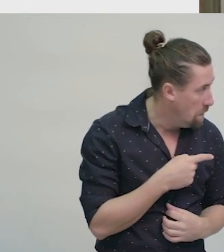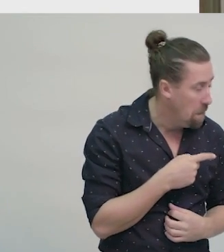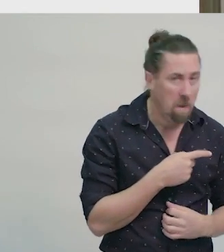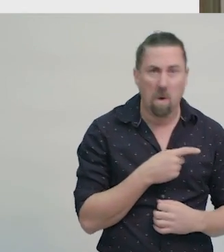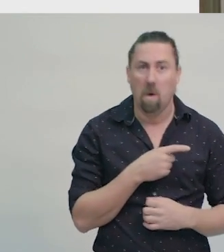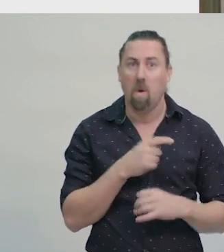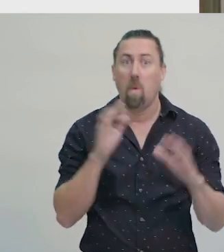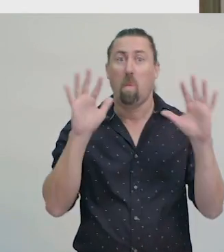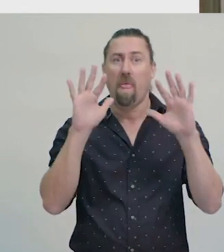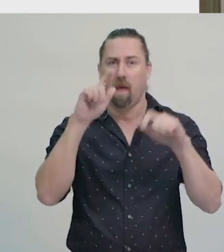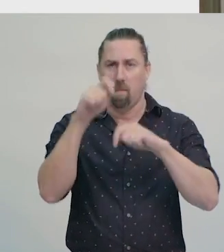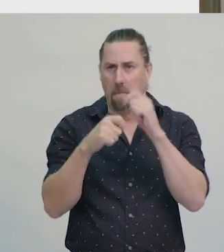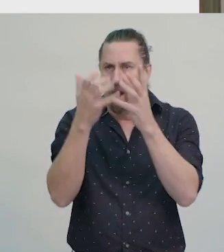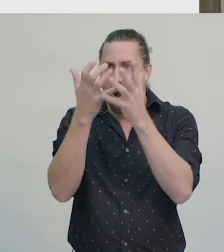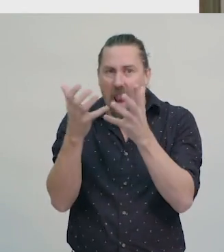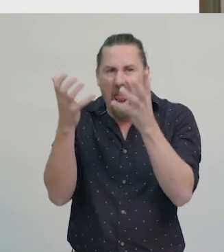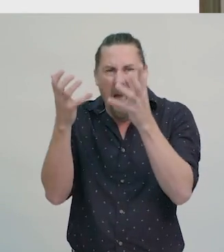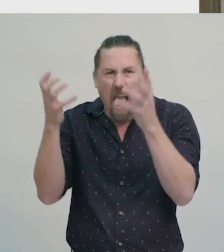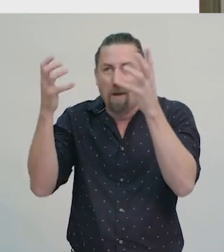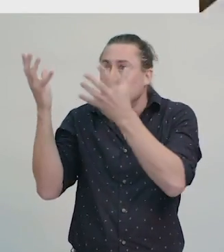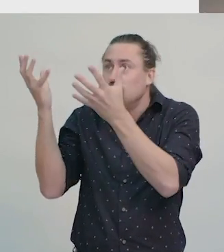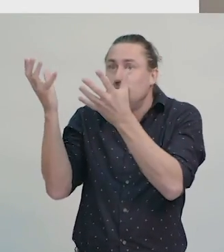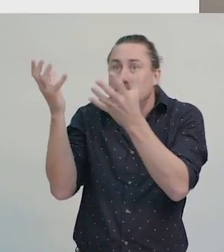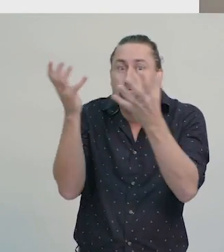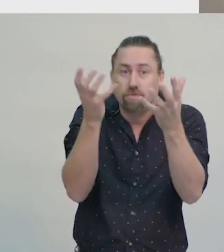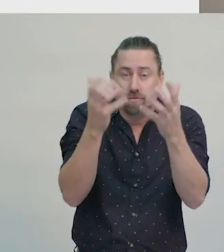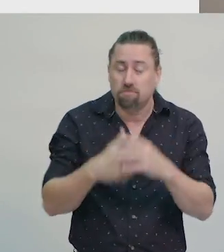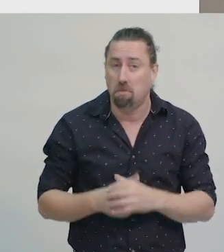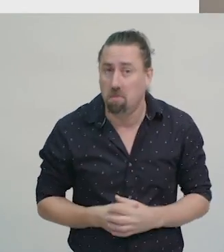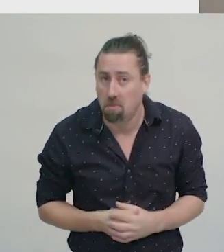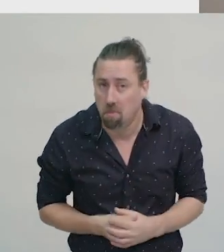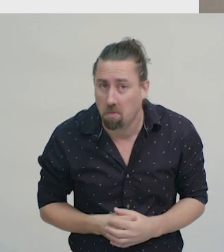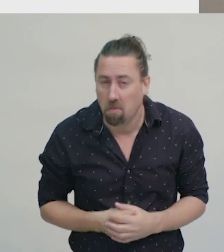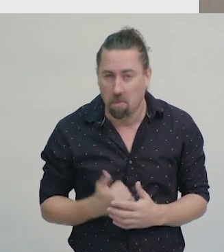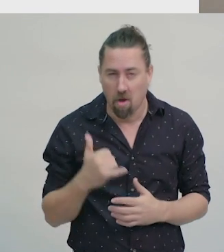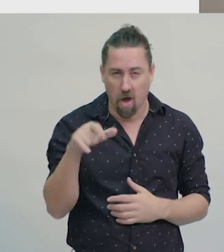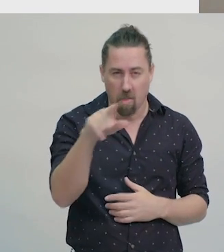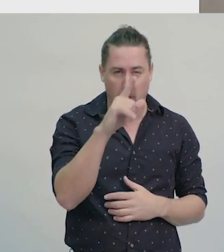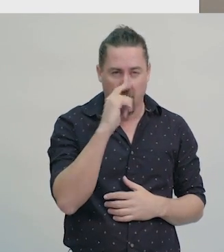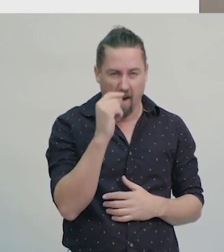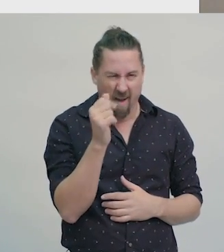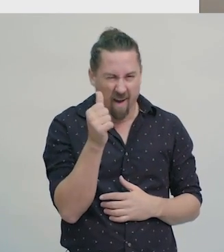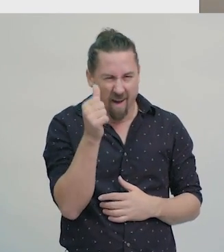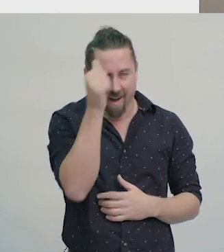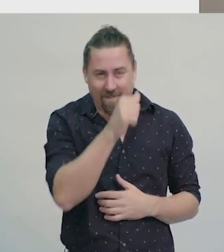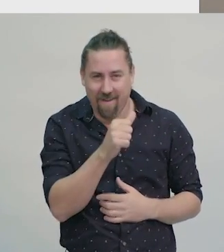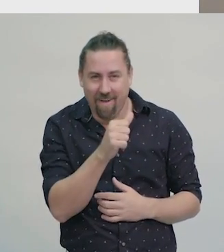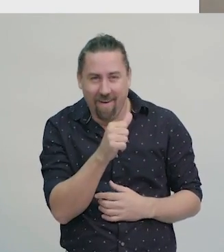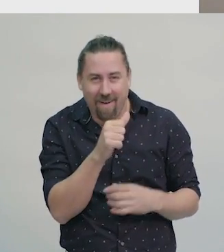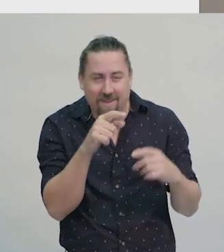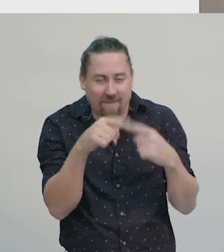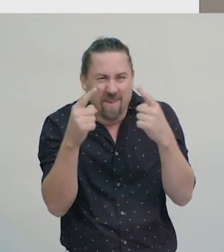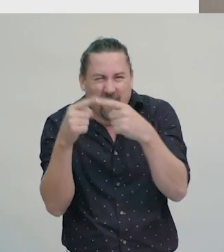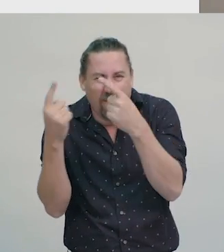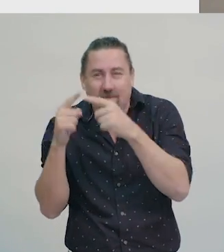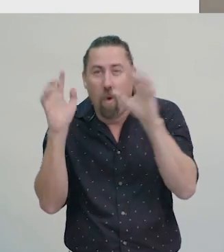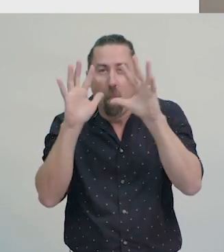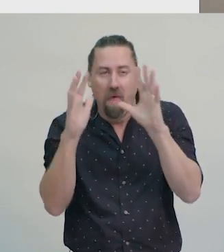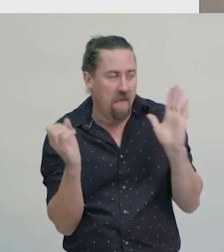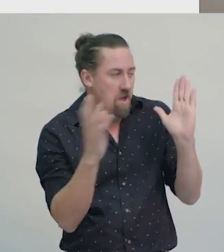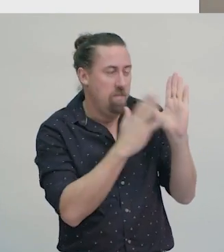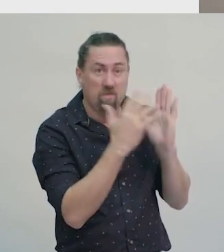Here is something that you can do at home. Observe what the weather is doing in the morning and again in the afternoon.